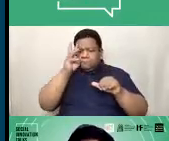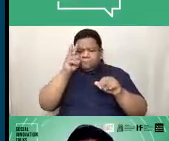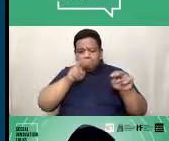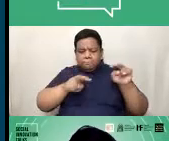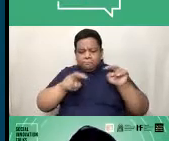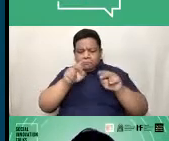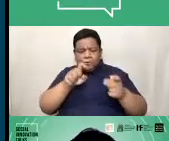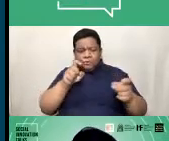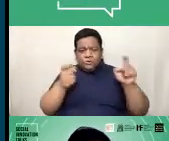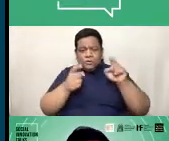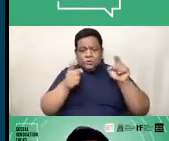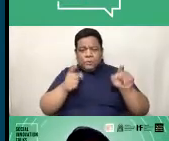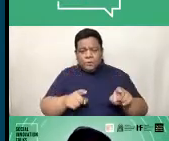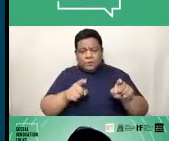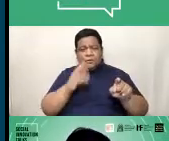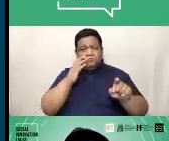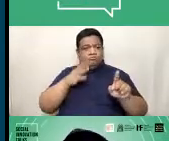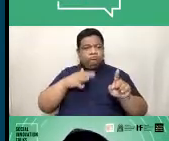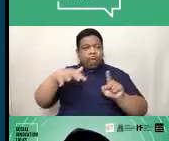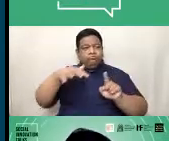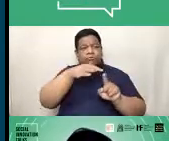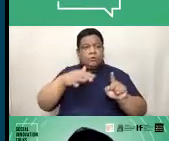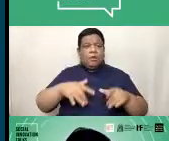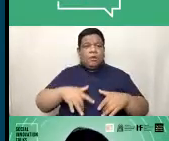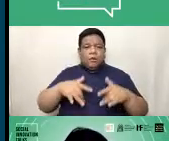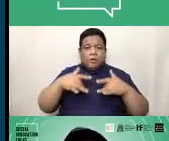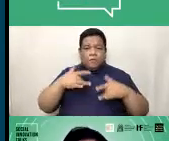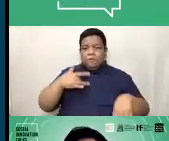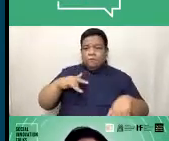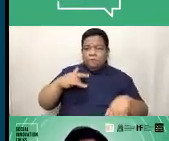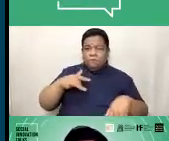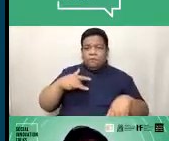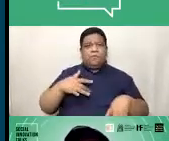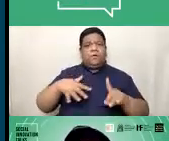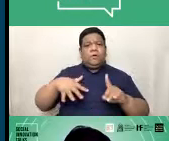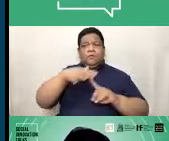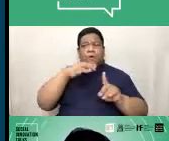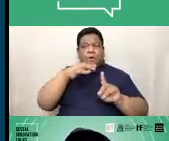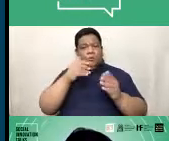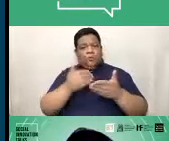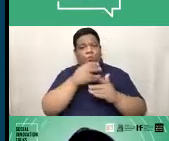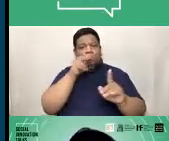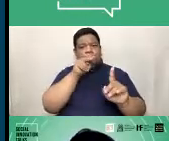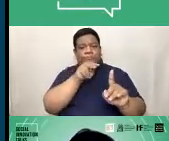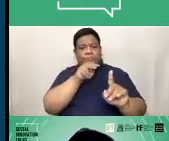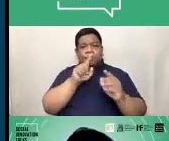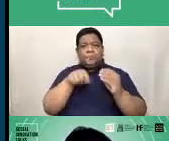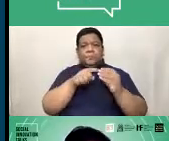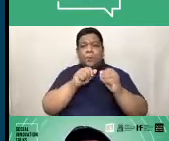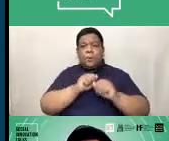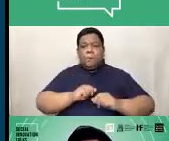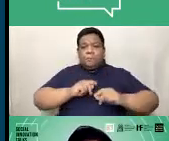change so that we can look at our surroundings, at our lifestyle, at the environment with a new perspective, a perspective of appreciation